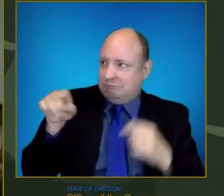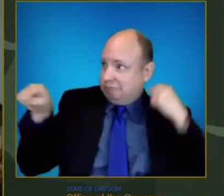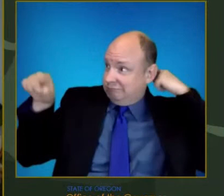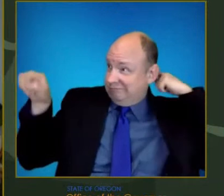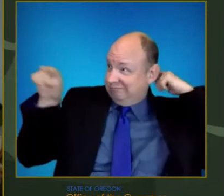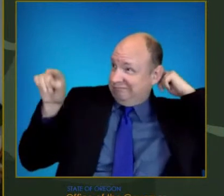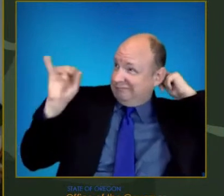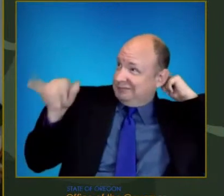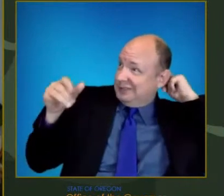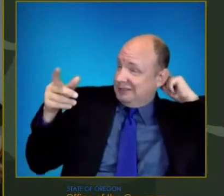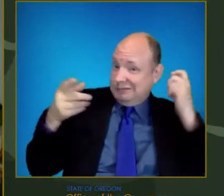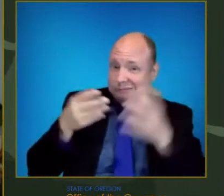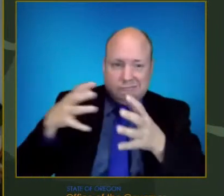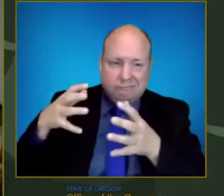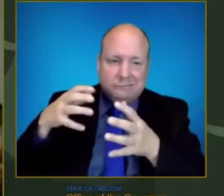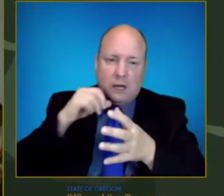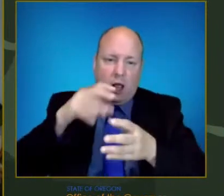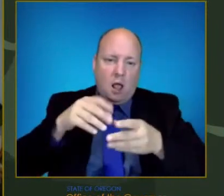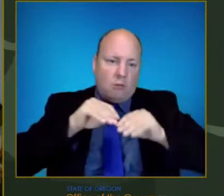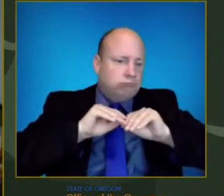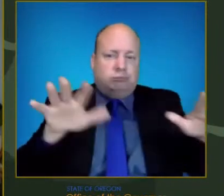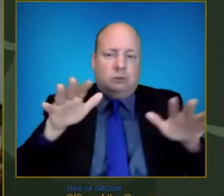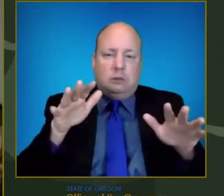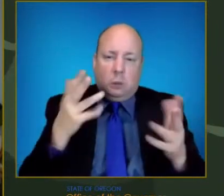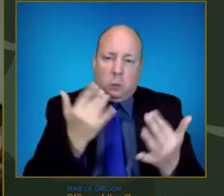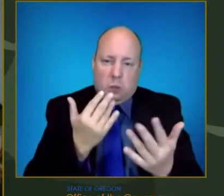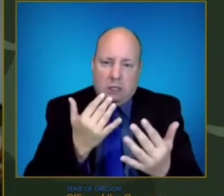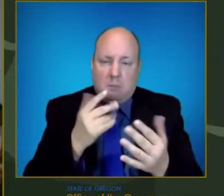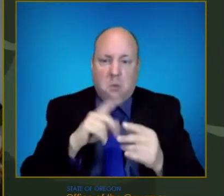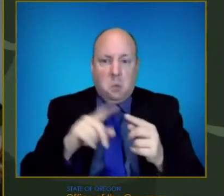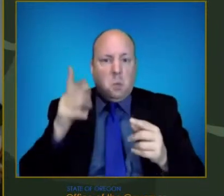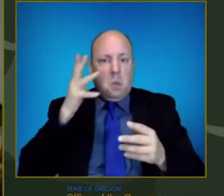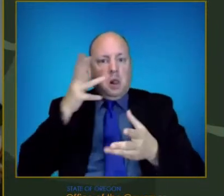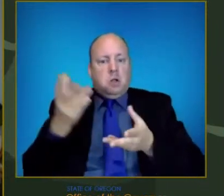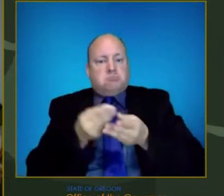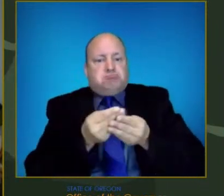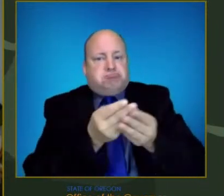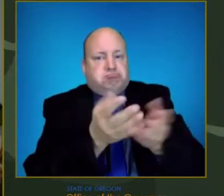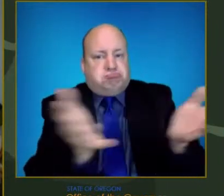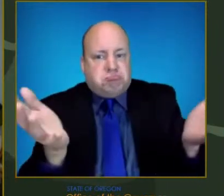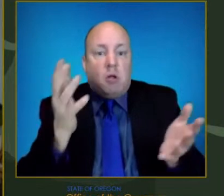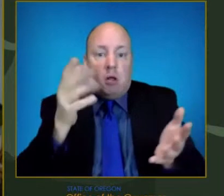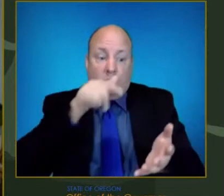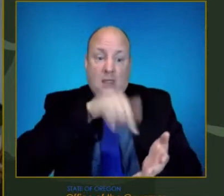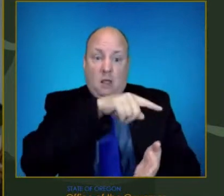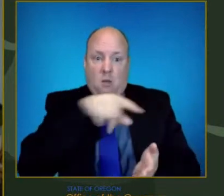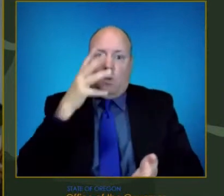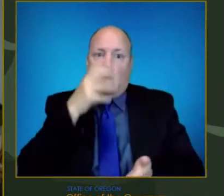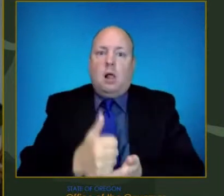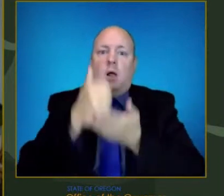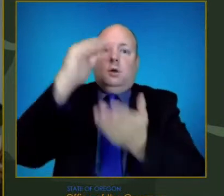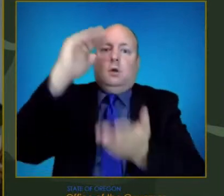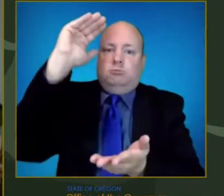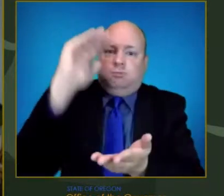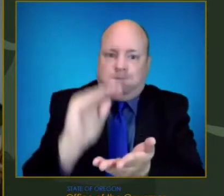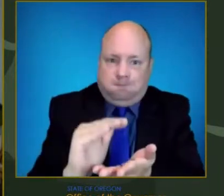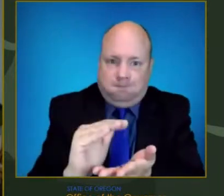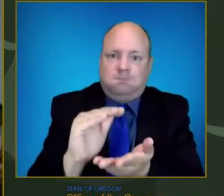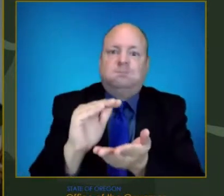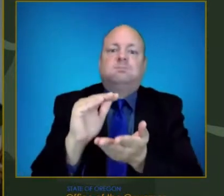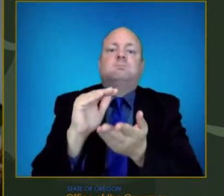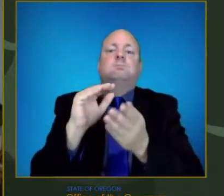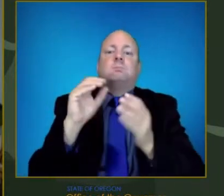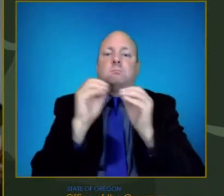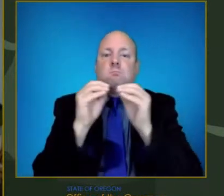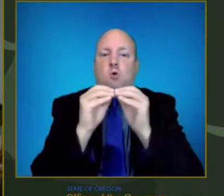COVID-19's grip on our state. But we can do even better and more equitably. So we need everyone who has not yet been vaccinated